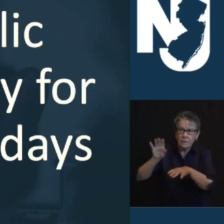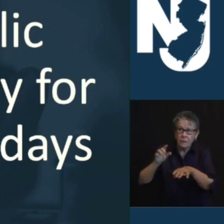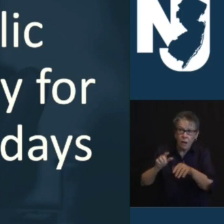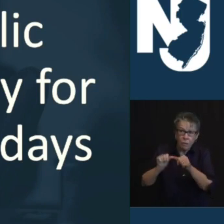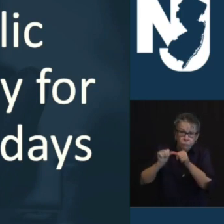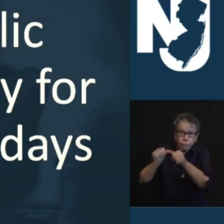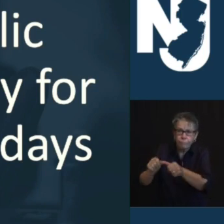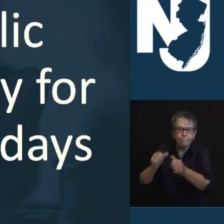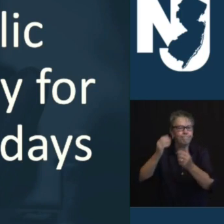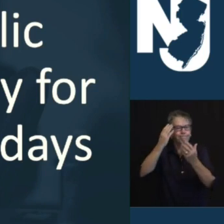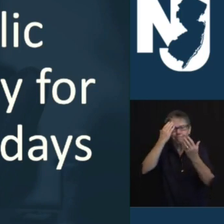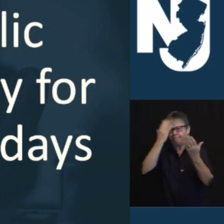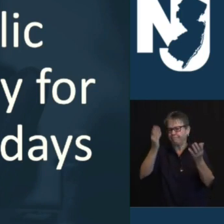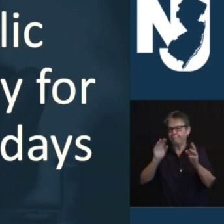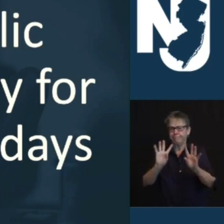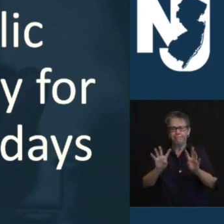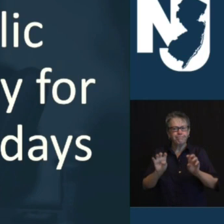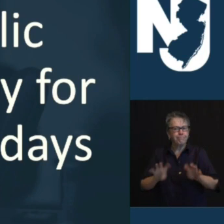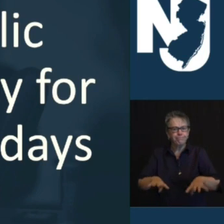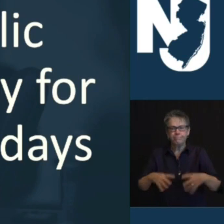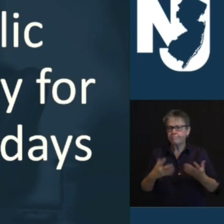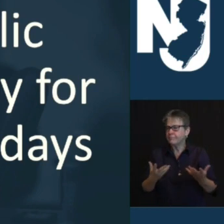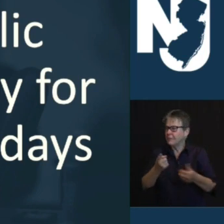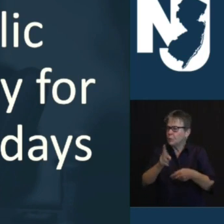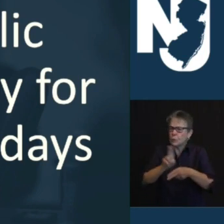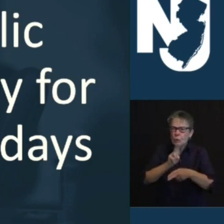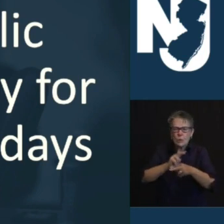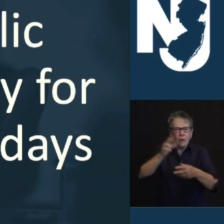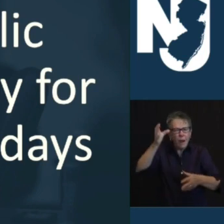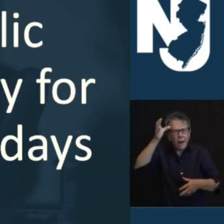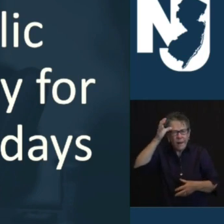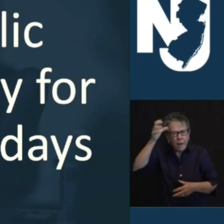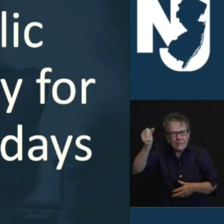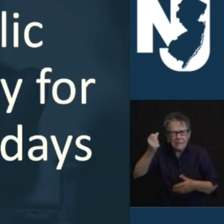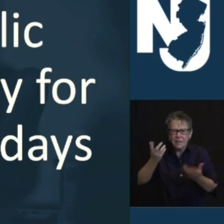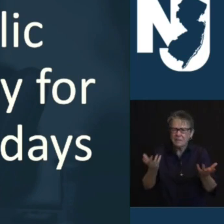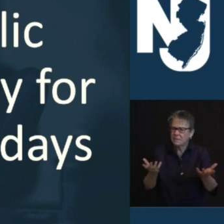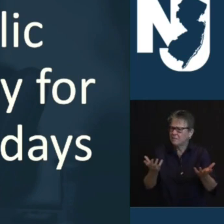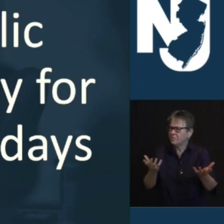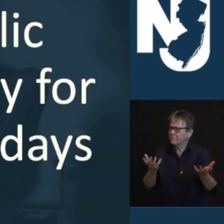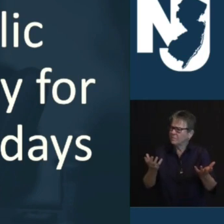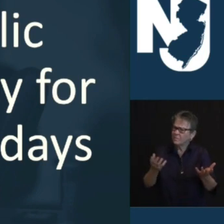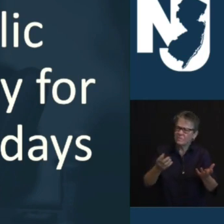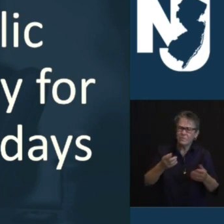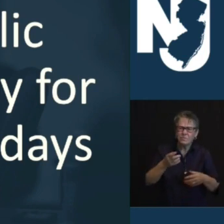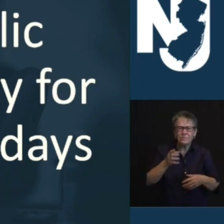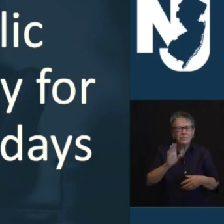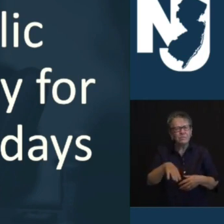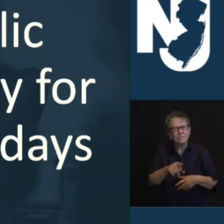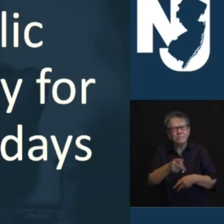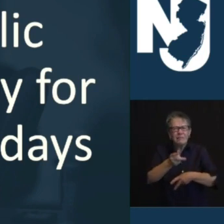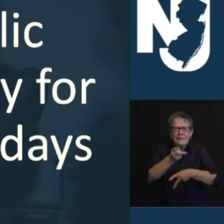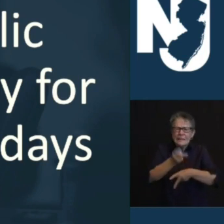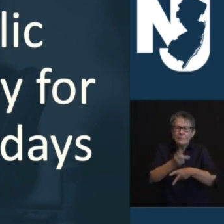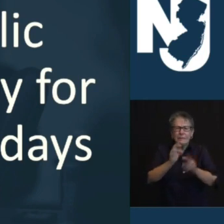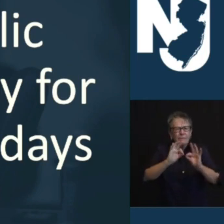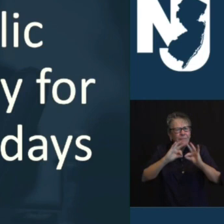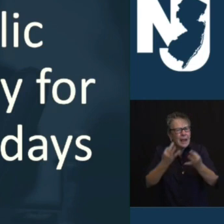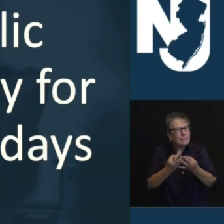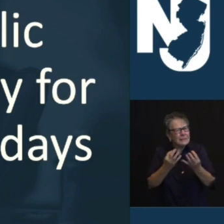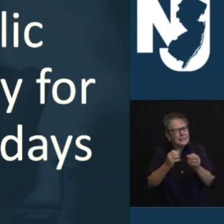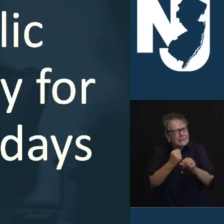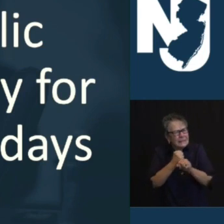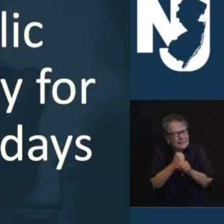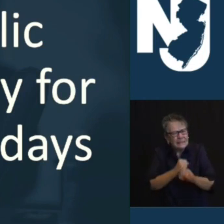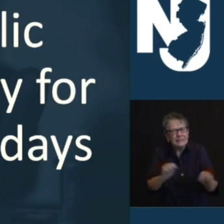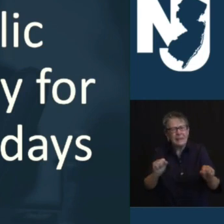common sense and living up to your responsibilities for keeping your family and community safe, or keeping those of us up here in a position to